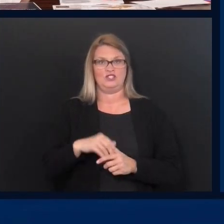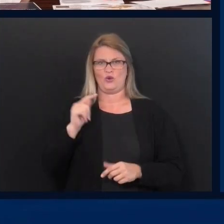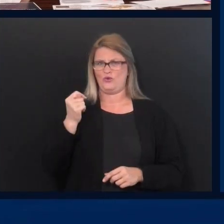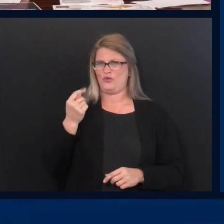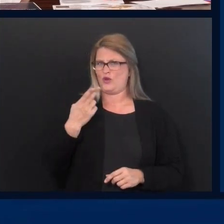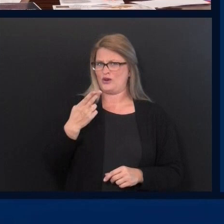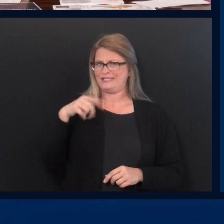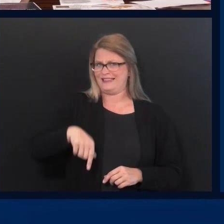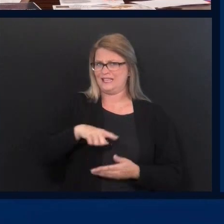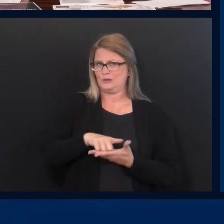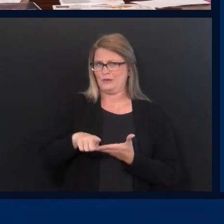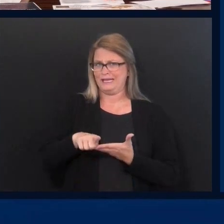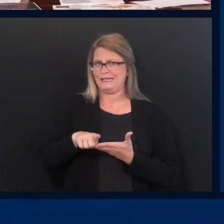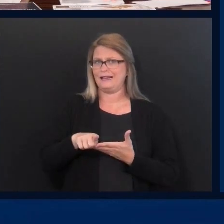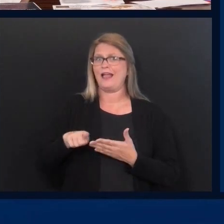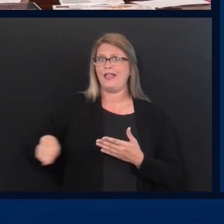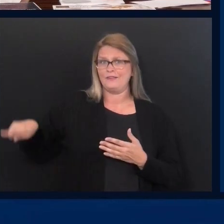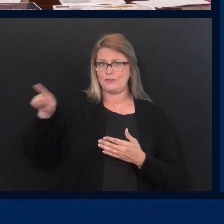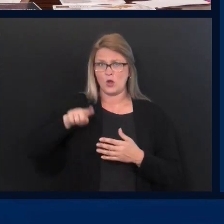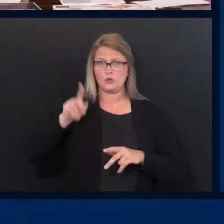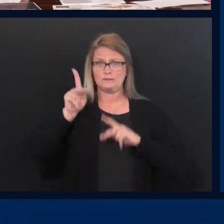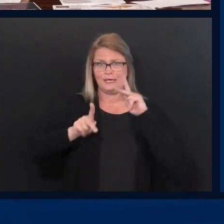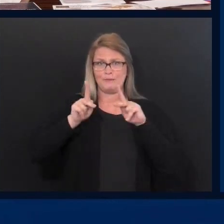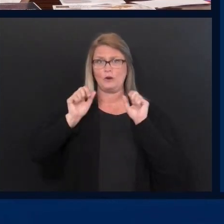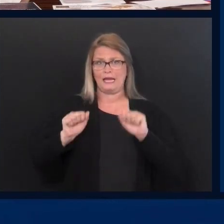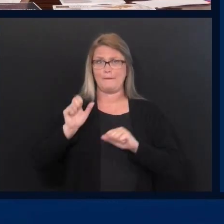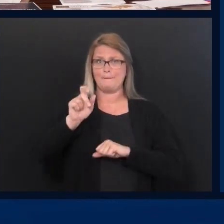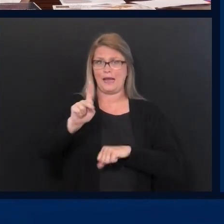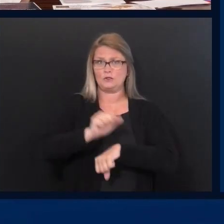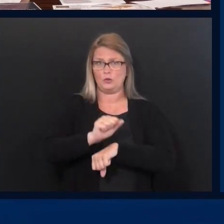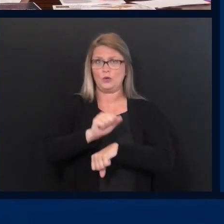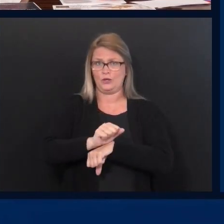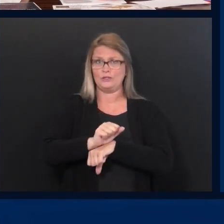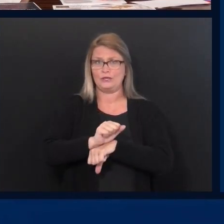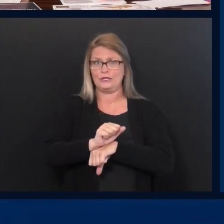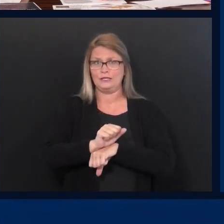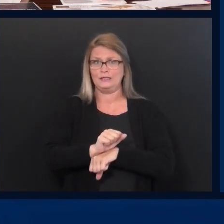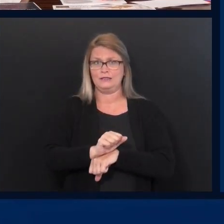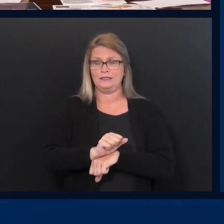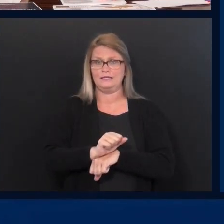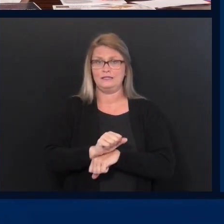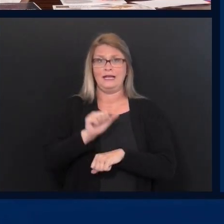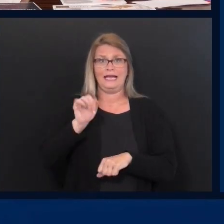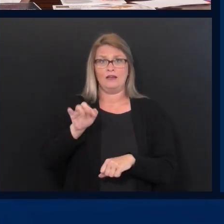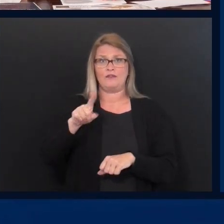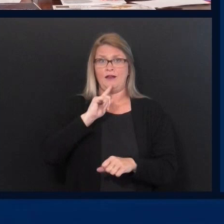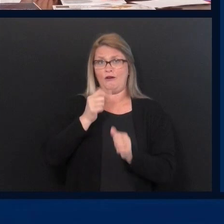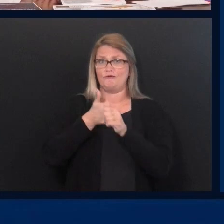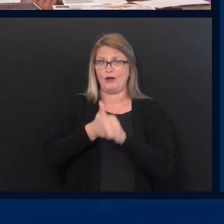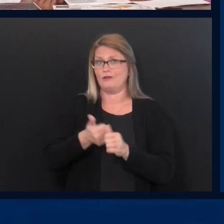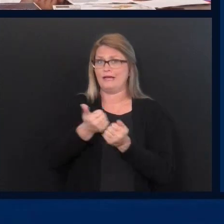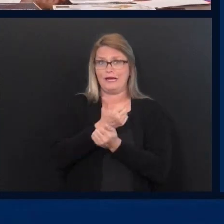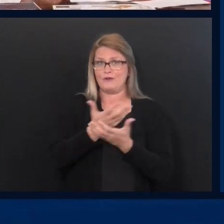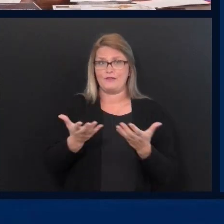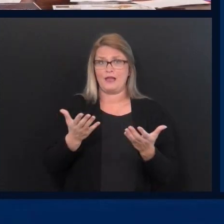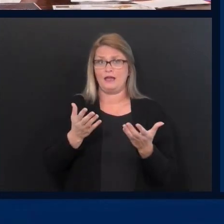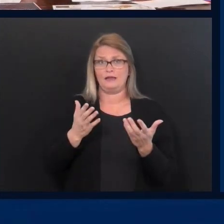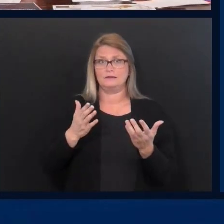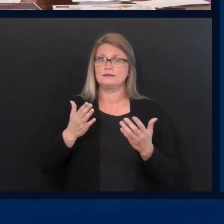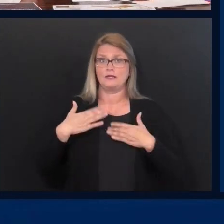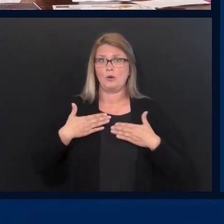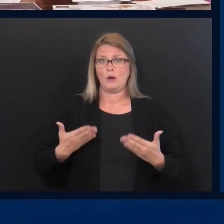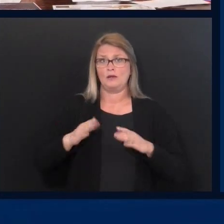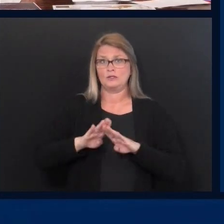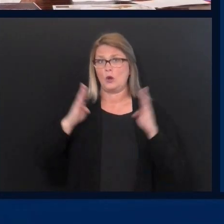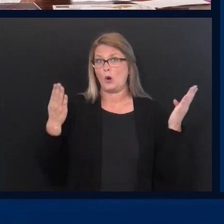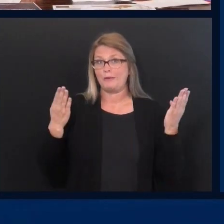week, these people can go back to work, provided their boards are right with them and everything, and it may very well be that your